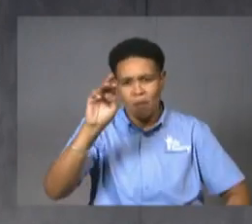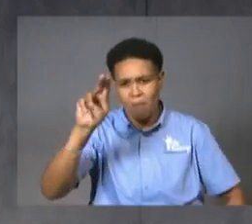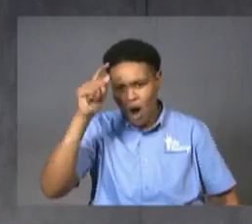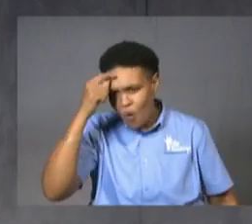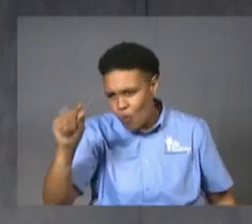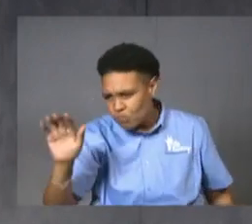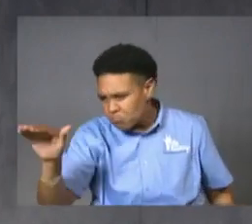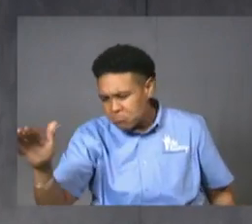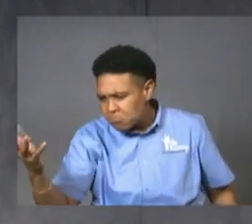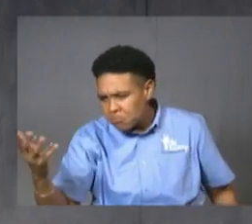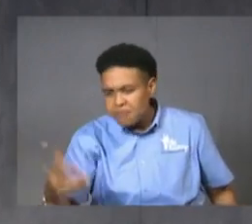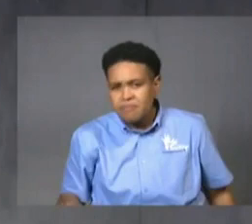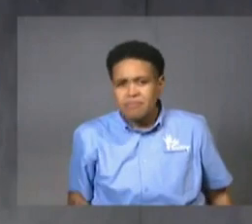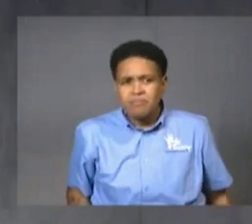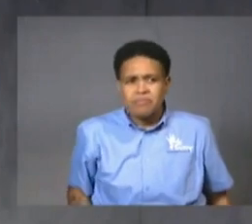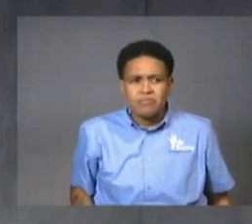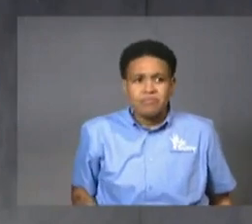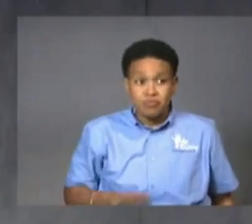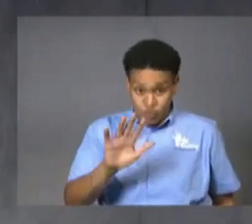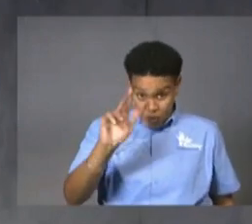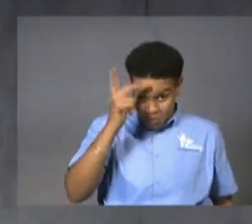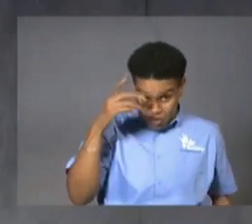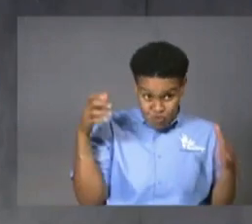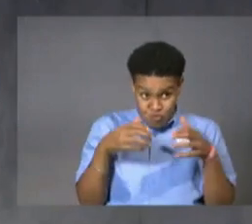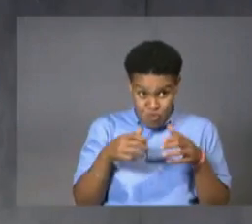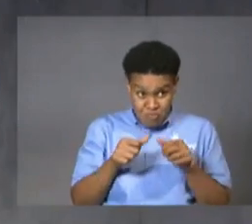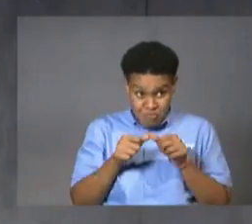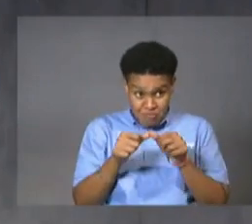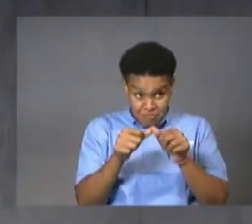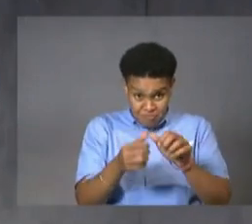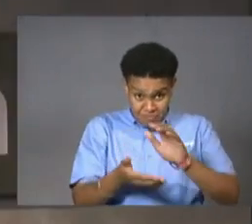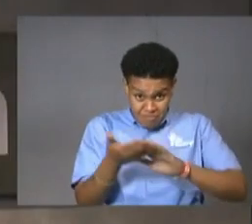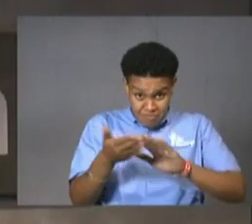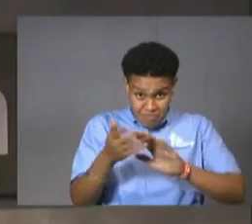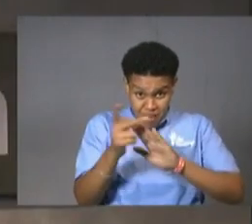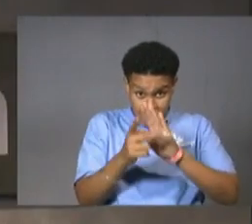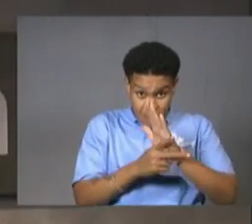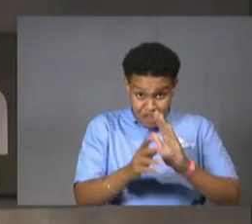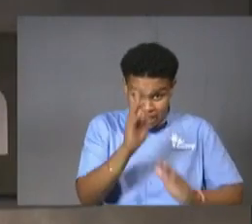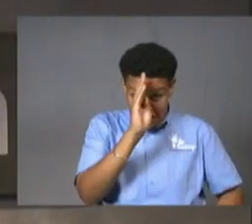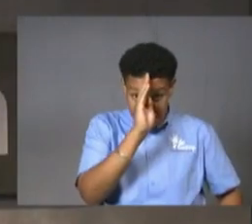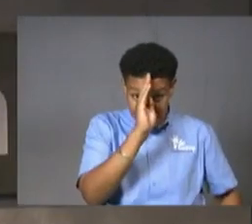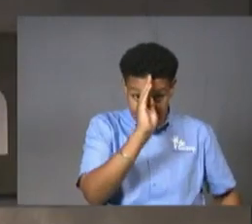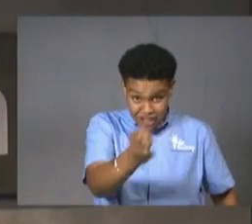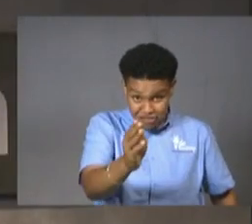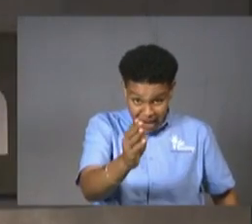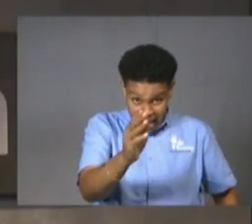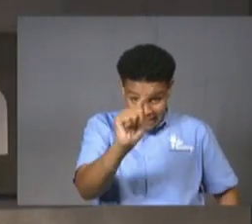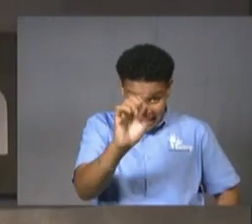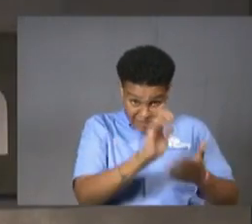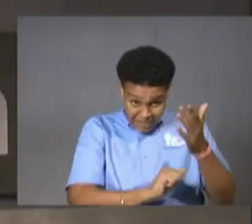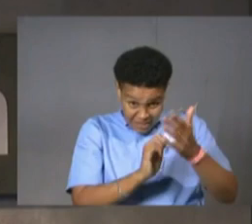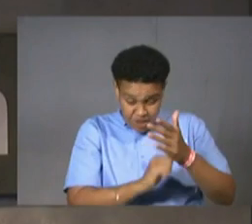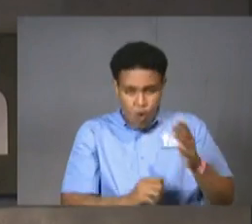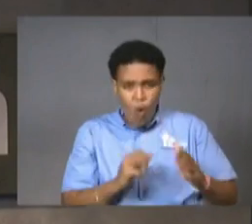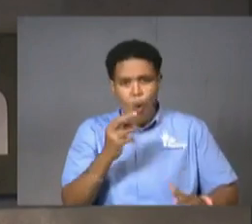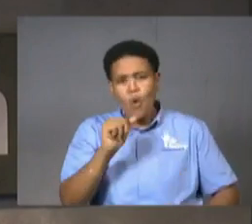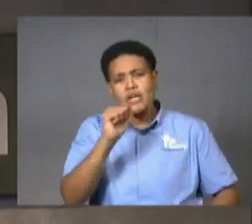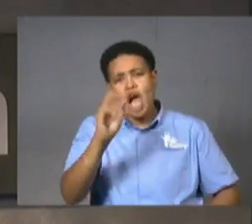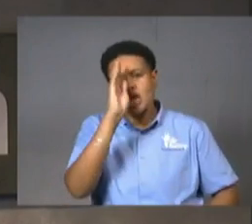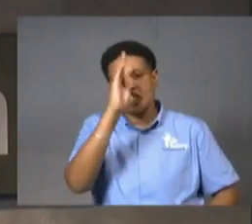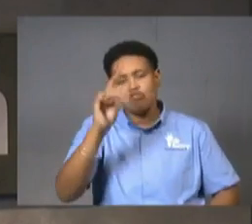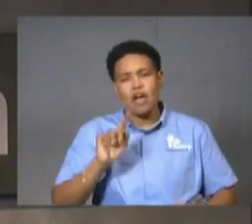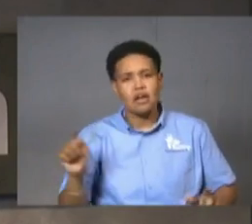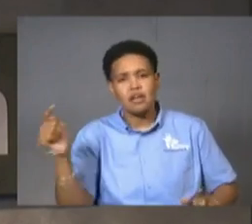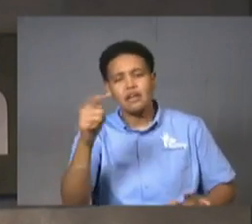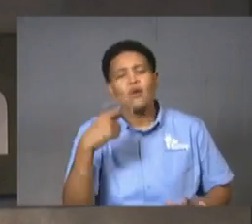Mr. Golding, does your party intend to continue with the policy of direct to indirect taxation? We believe that there is a role for